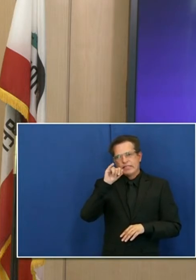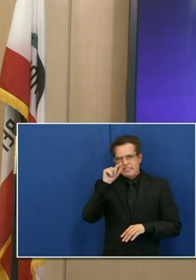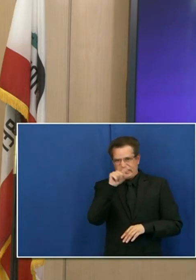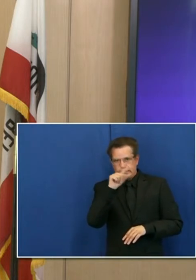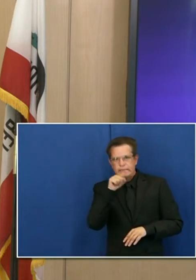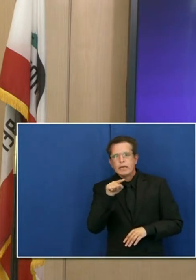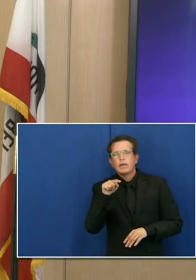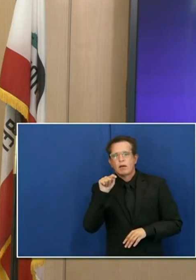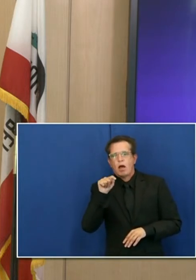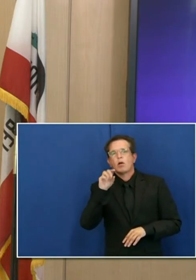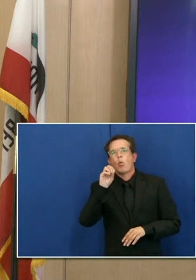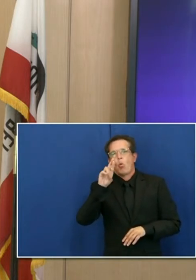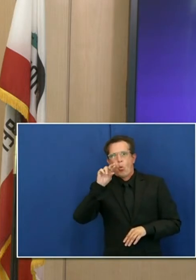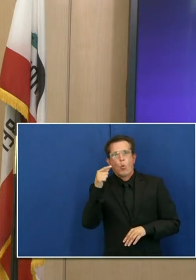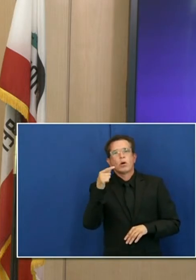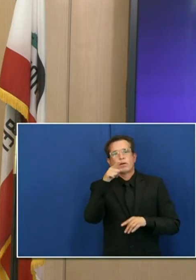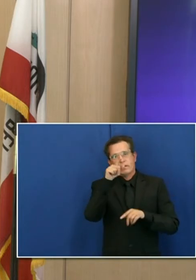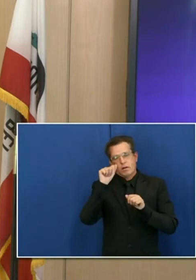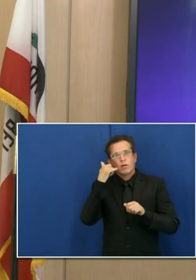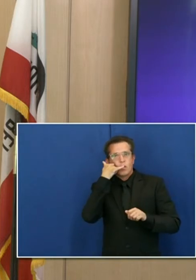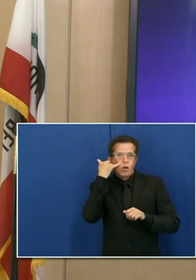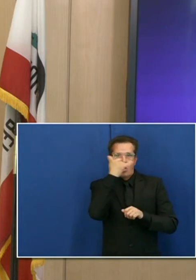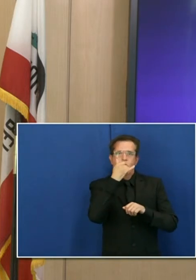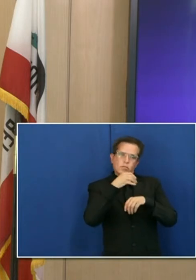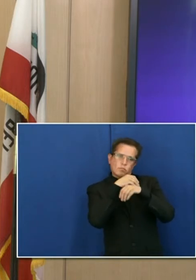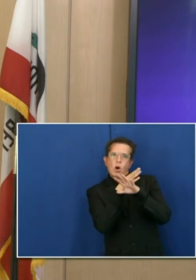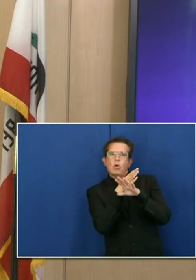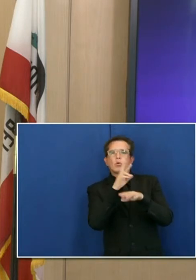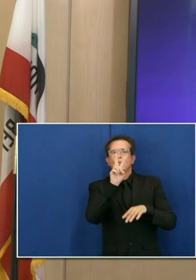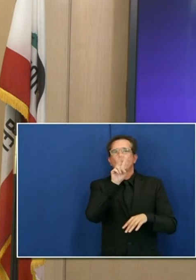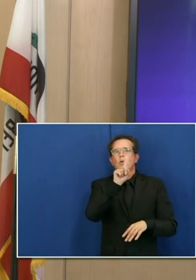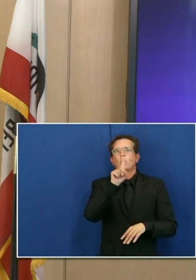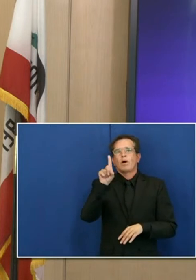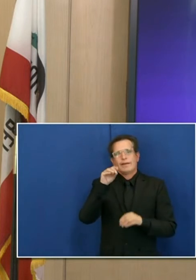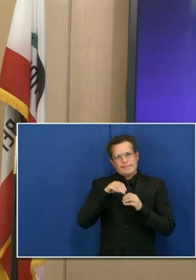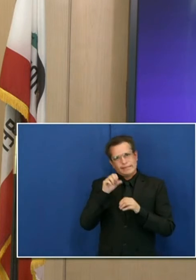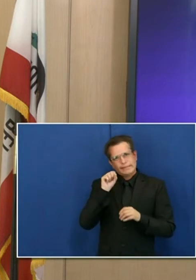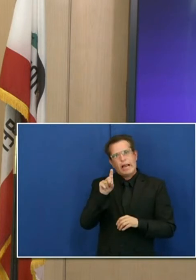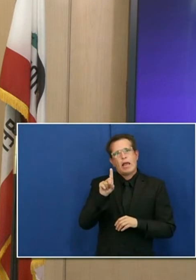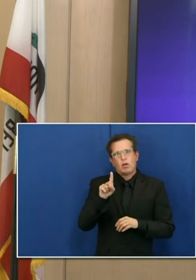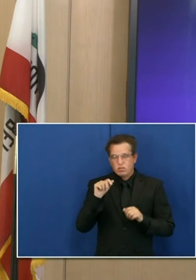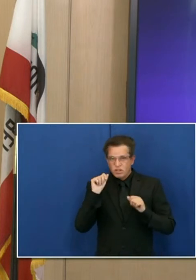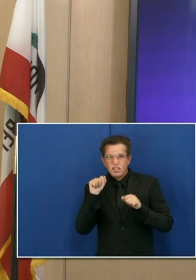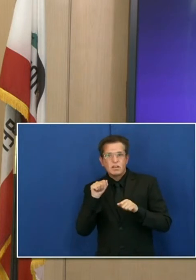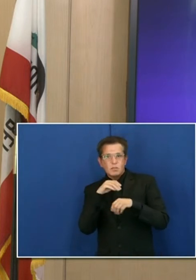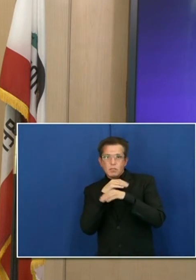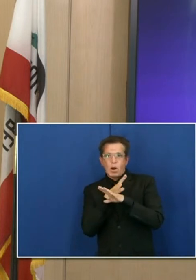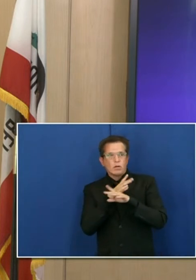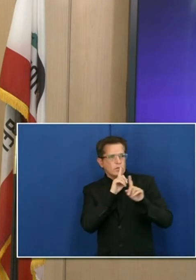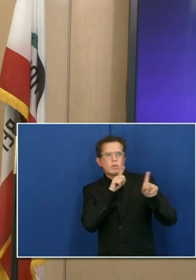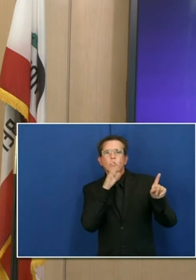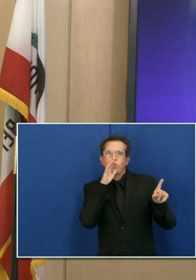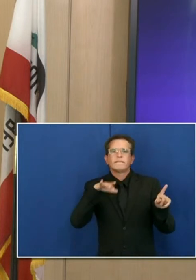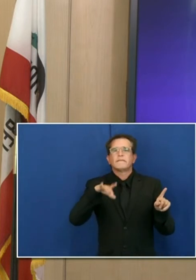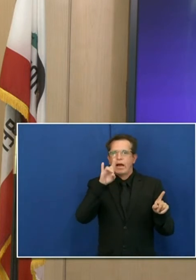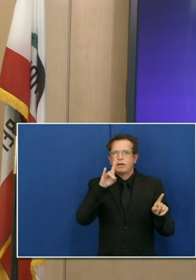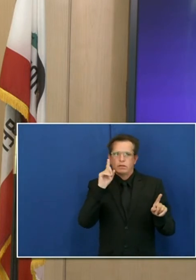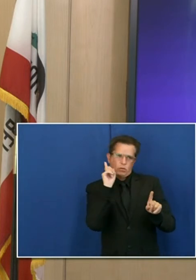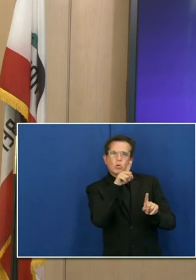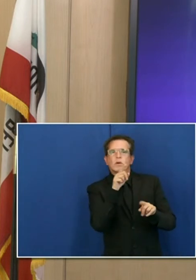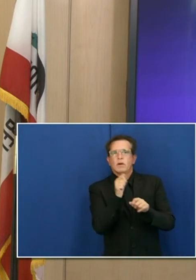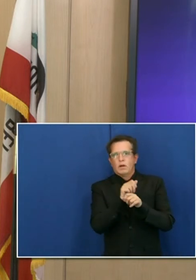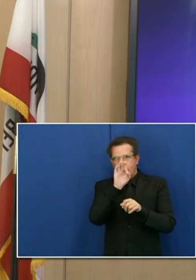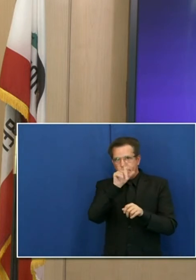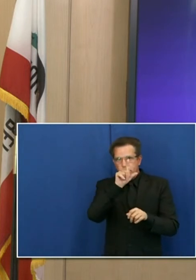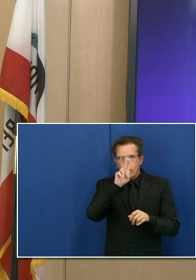sdiz.org, or you can call 211 San Diego. And you know, many of us, most of us, are waiting for our turn to get our